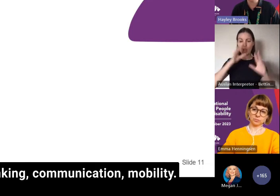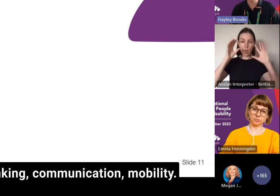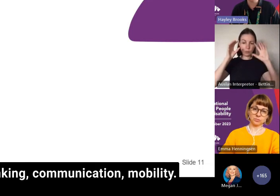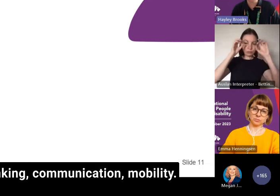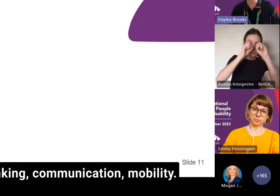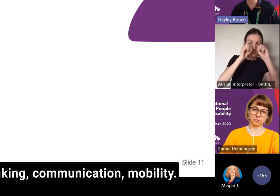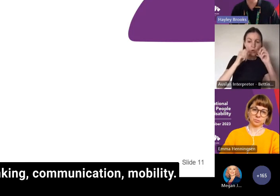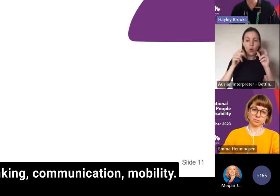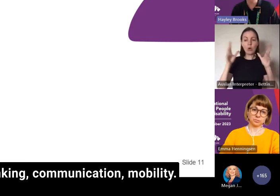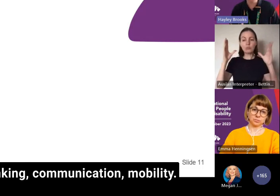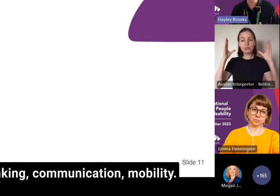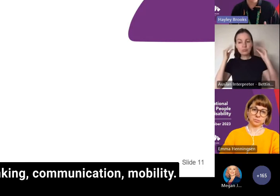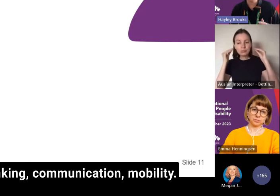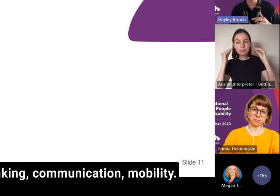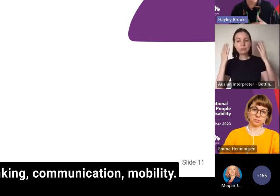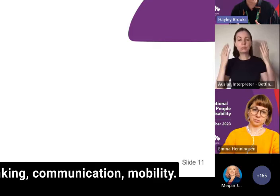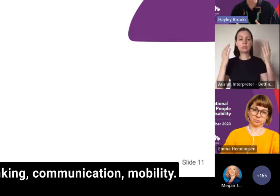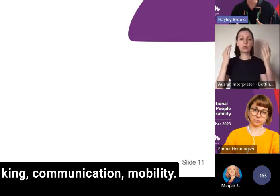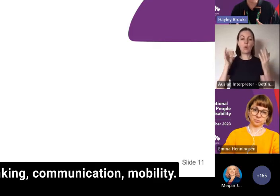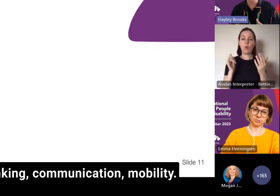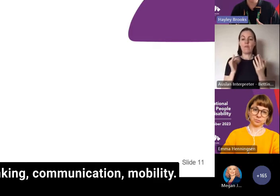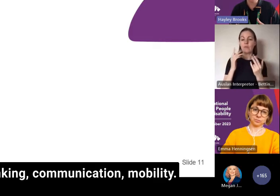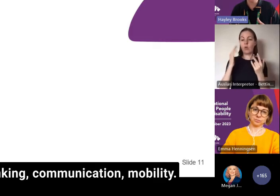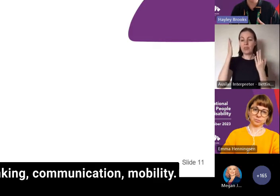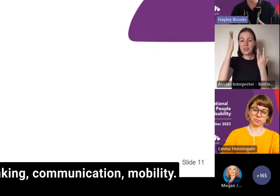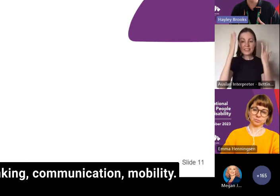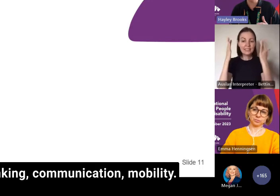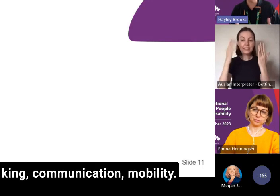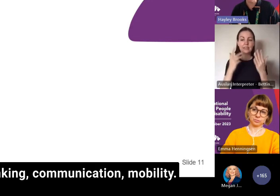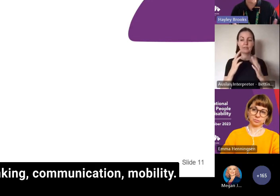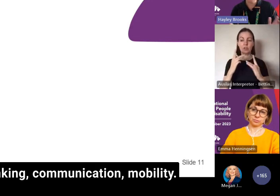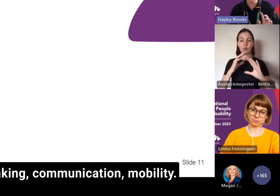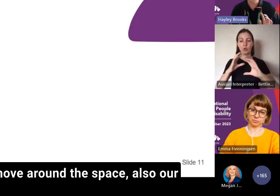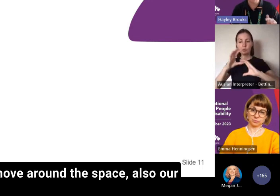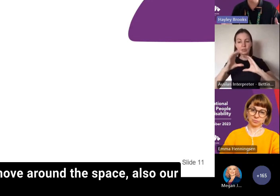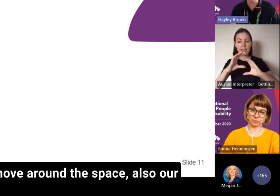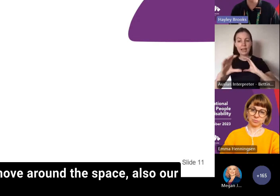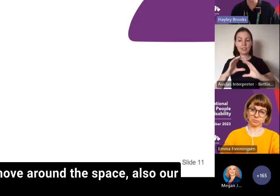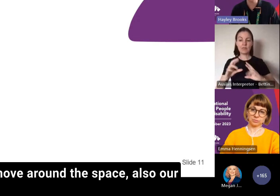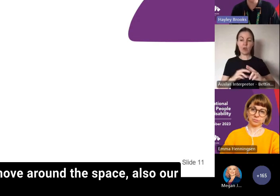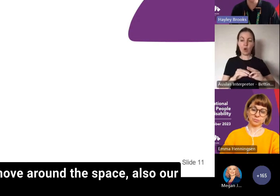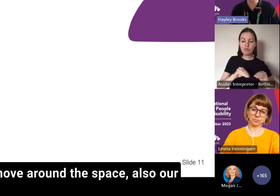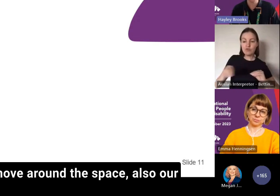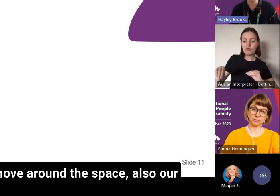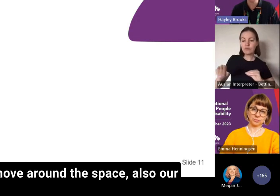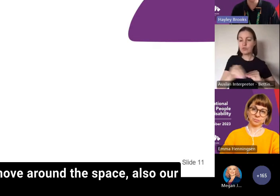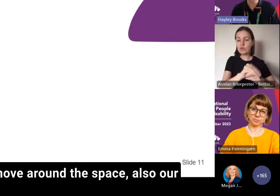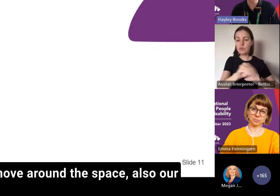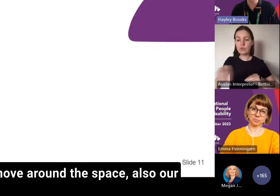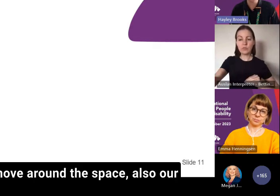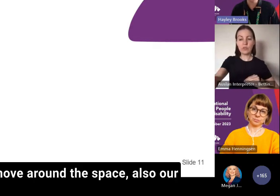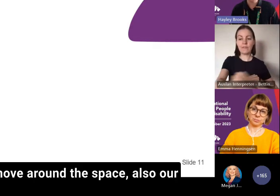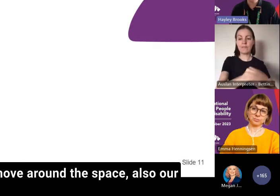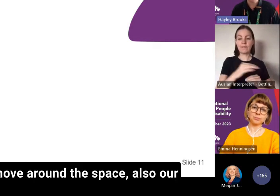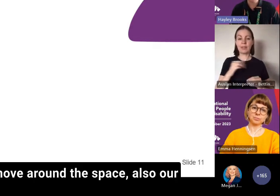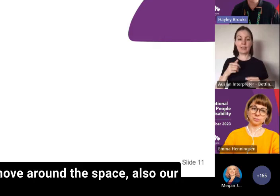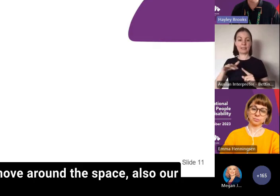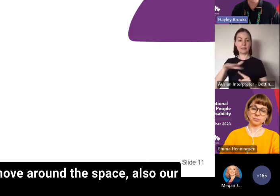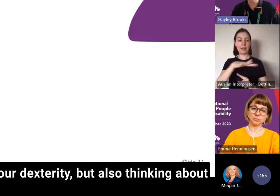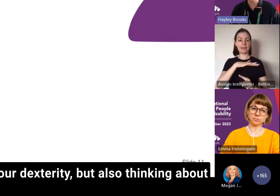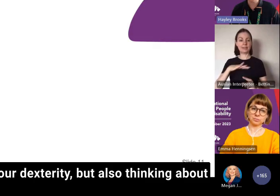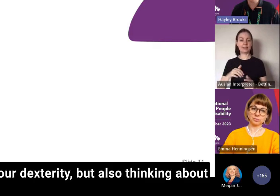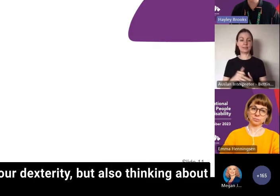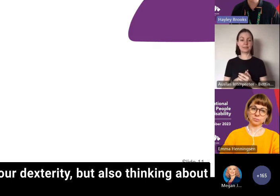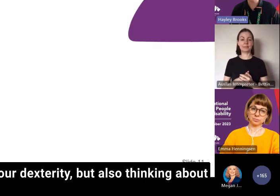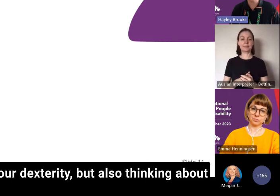hearing, thinking, communication, mobility, so how we're able to move around the space, also